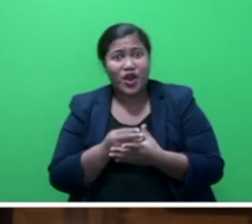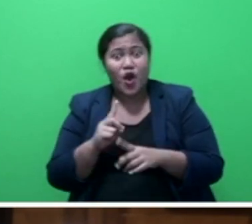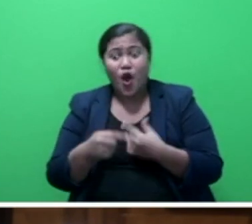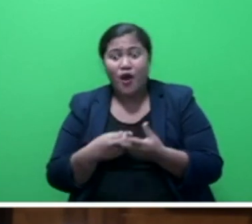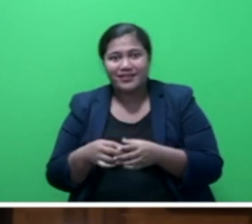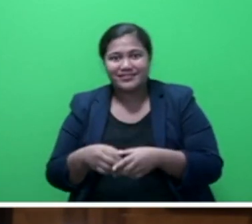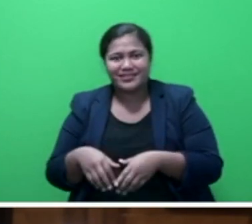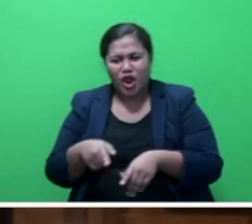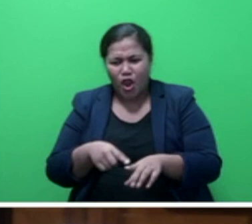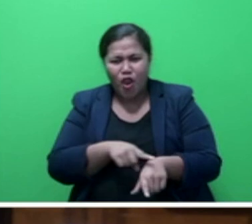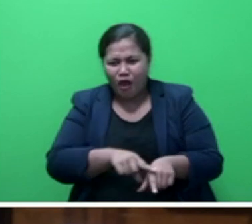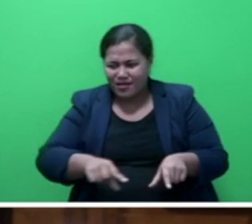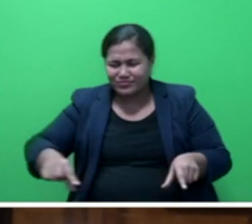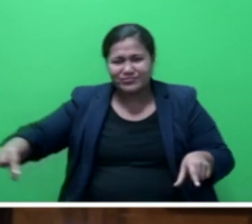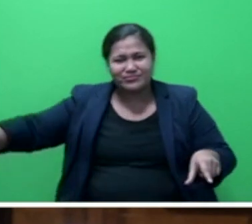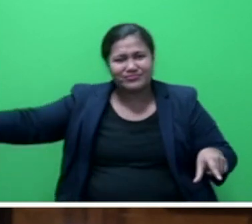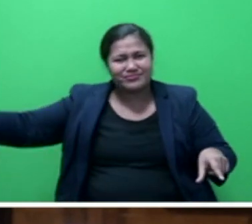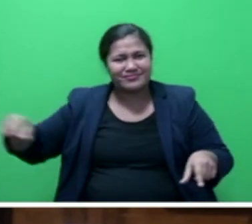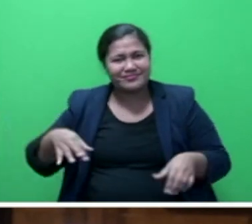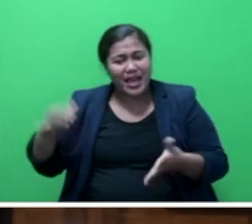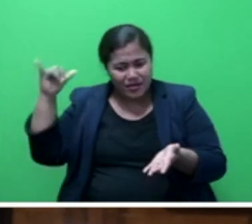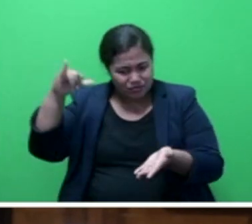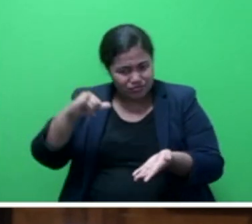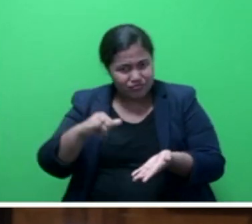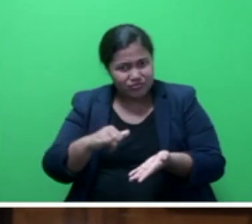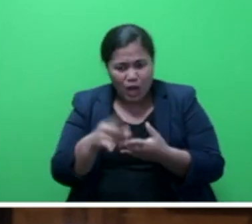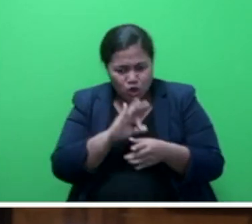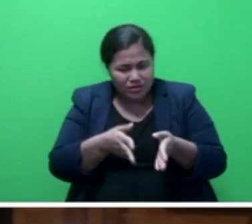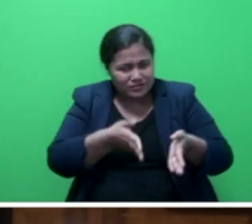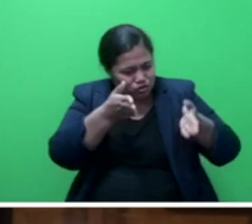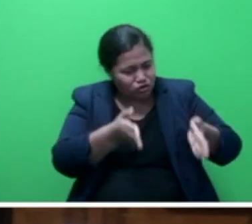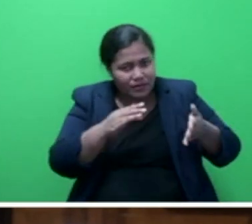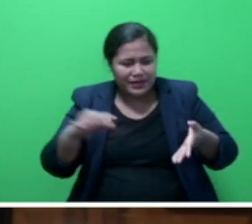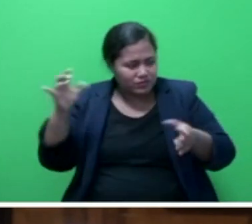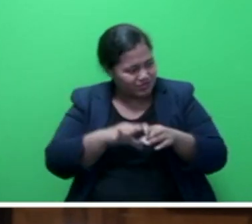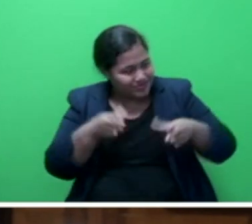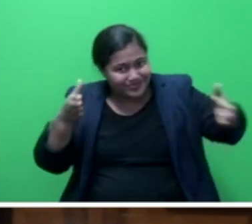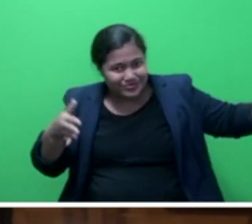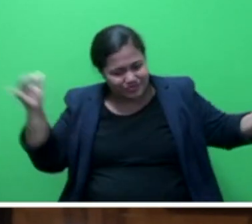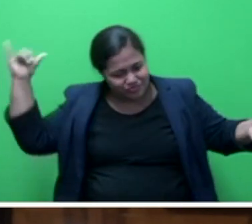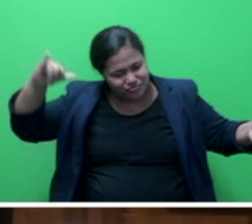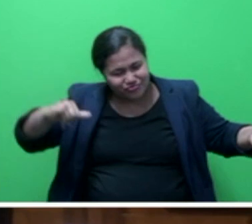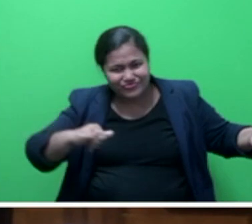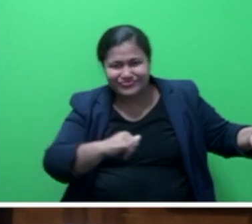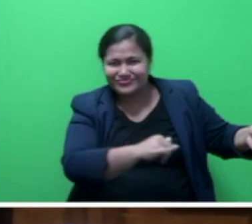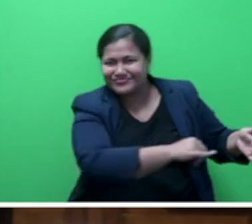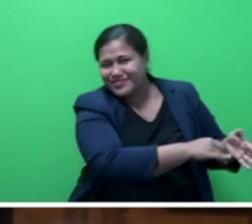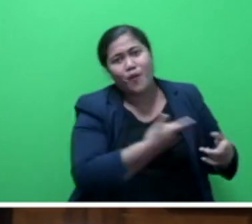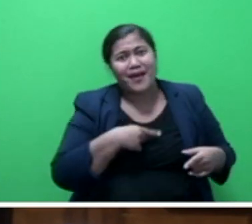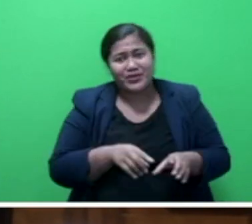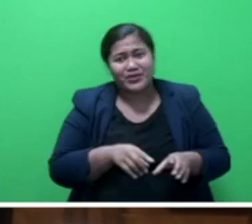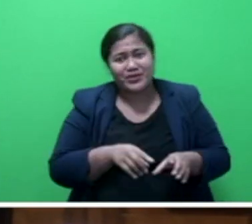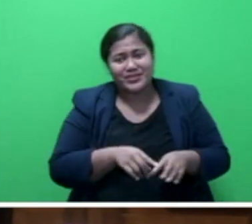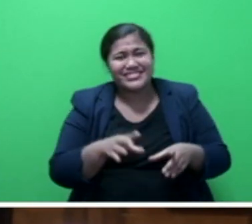We eventually can land 737s. At the moment, our ATR 72 can't even get on full load at the current